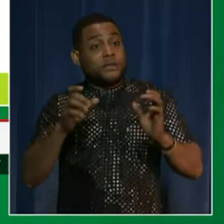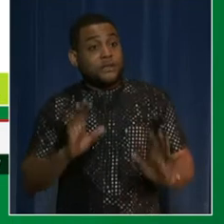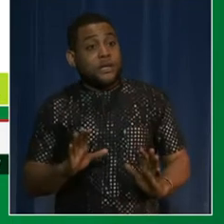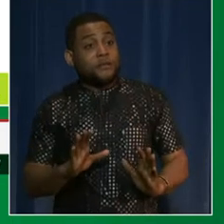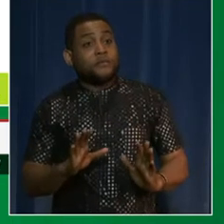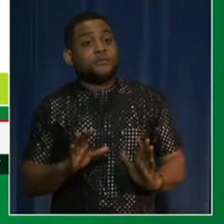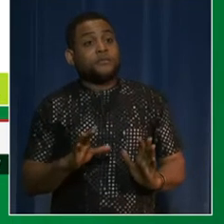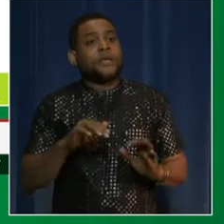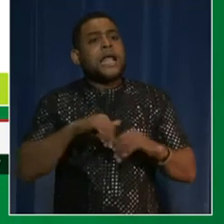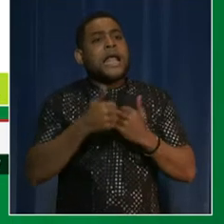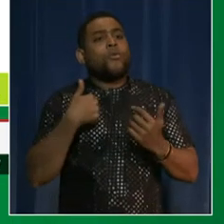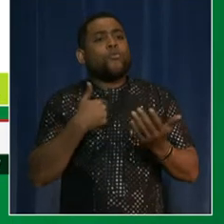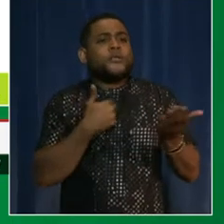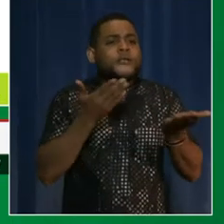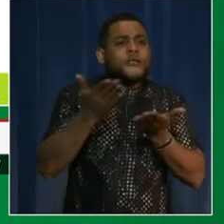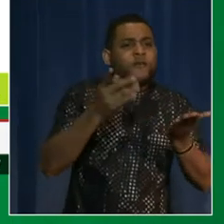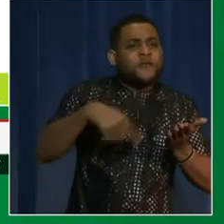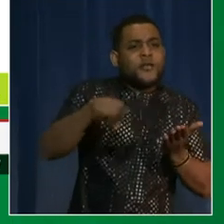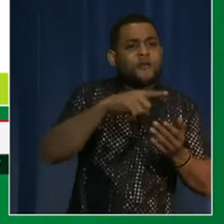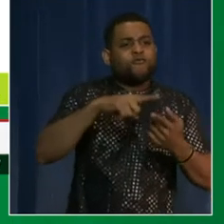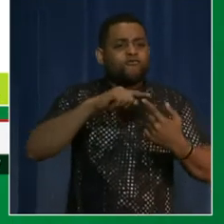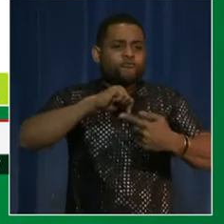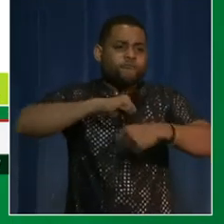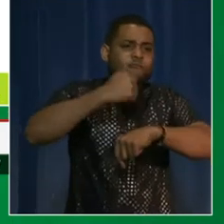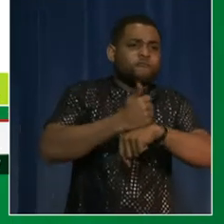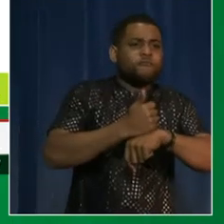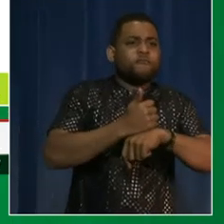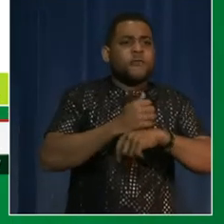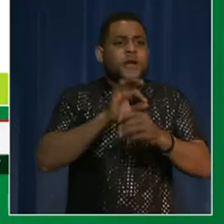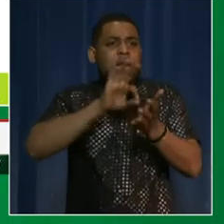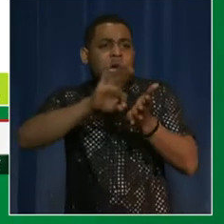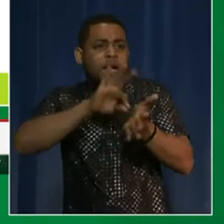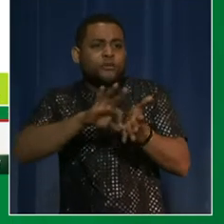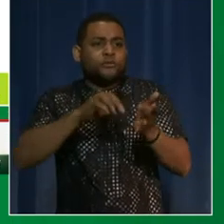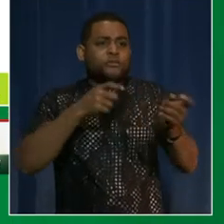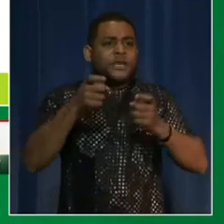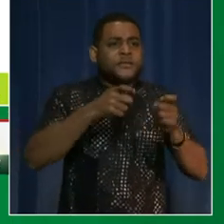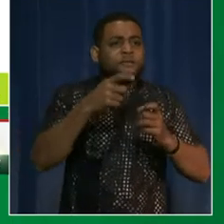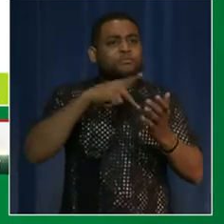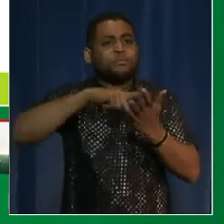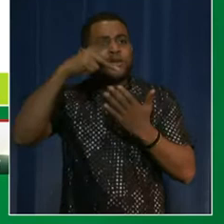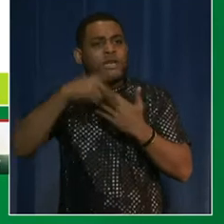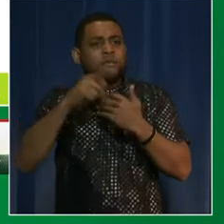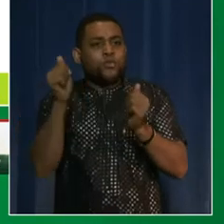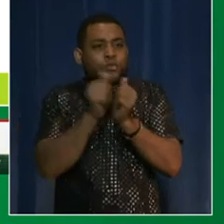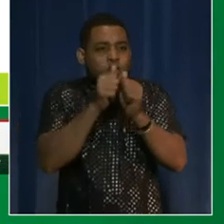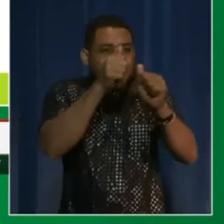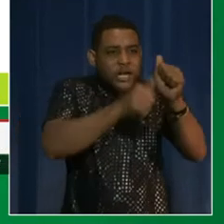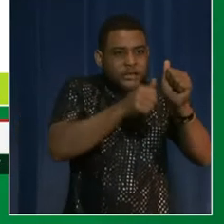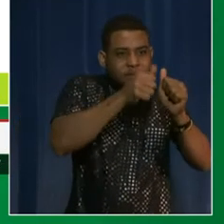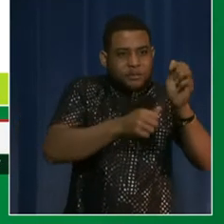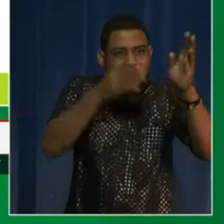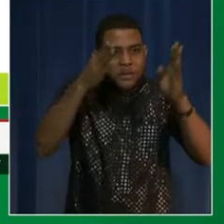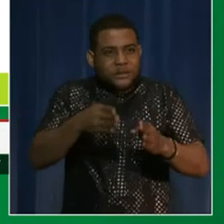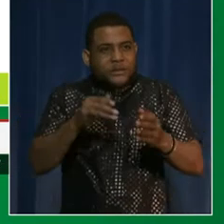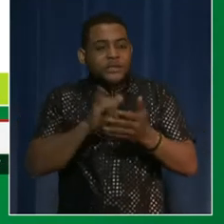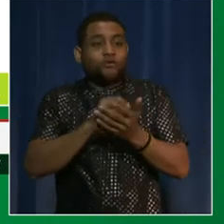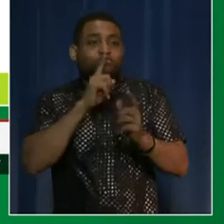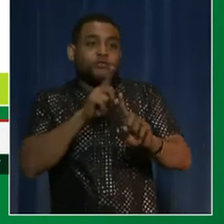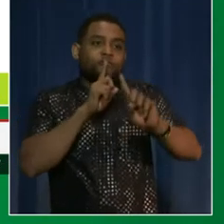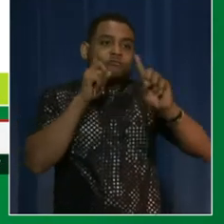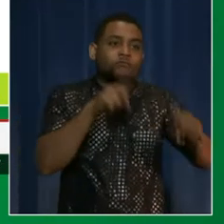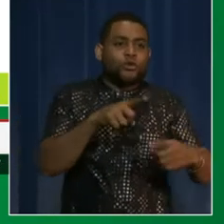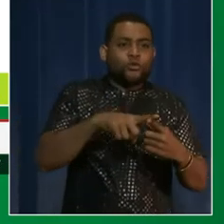we instituted an account management program to provide each ward with a single dedicated contact for escalated inquiries and community